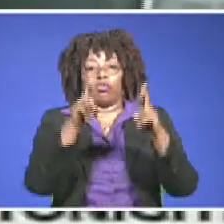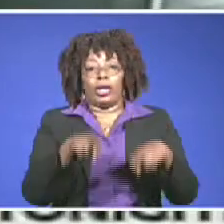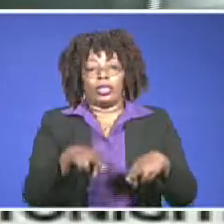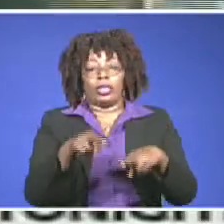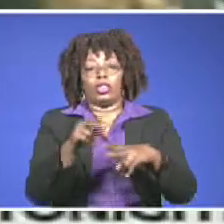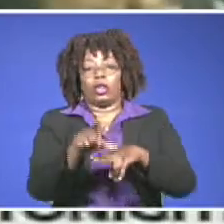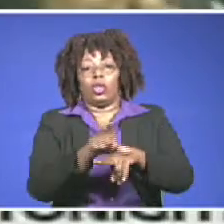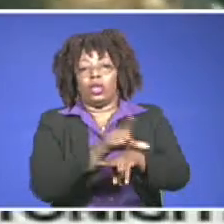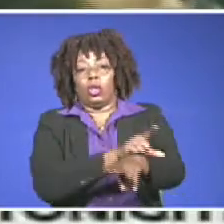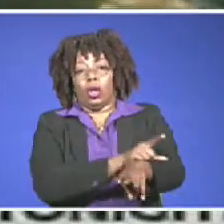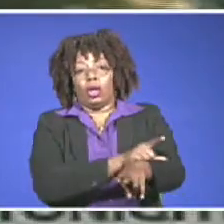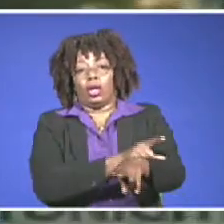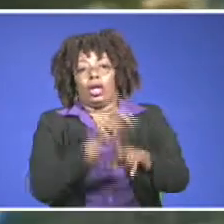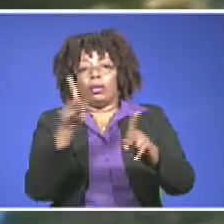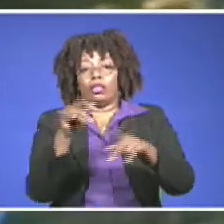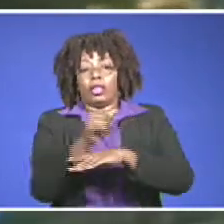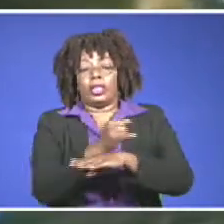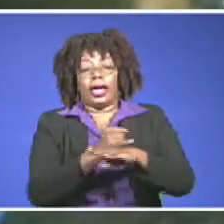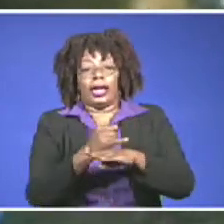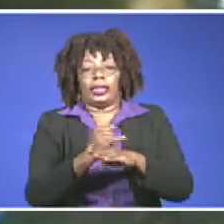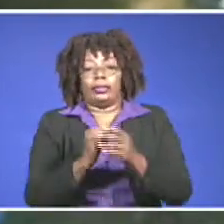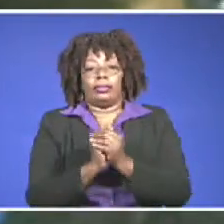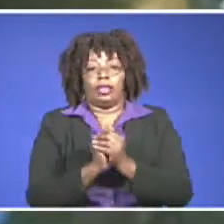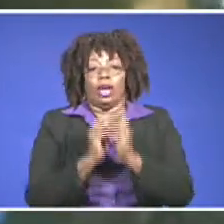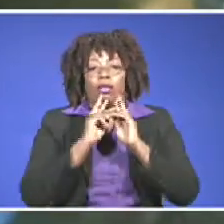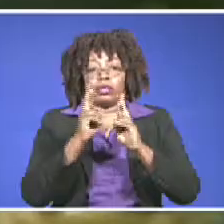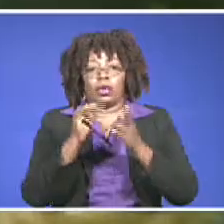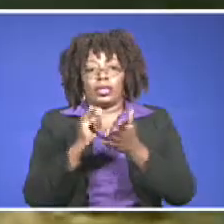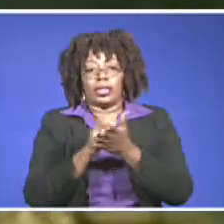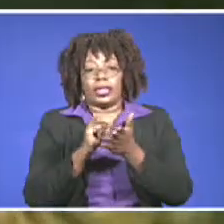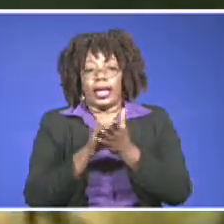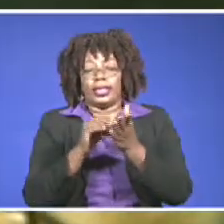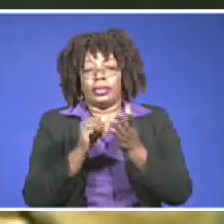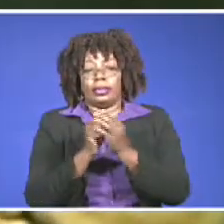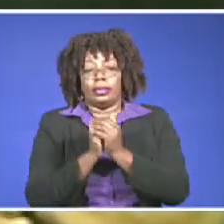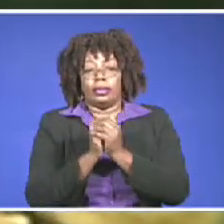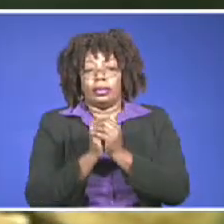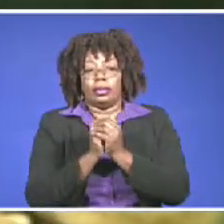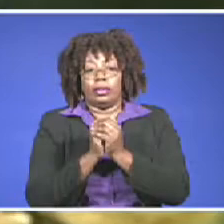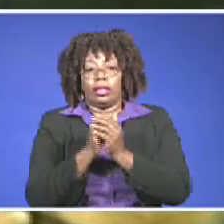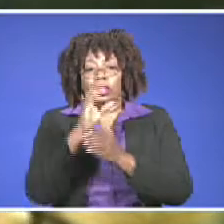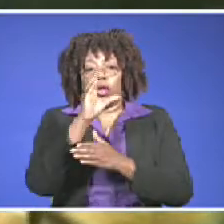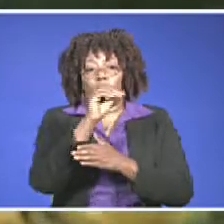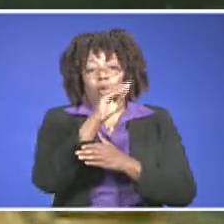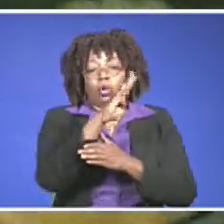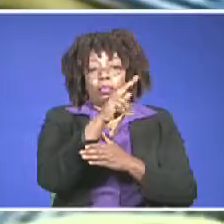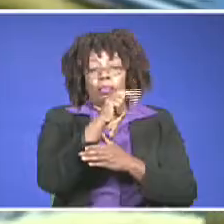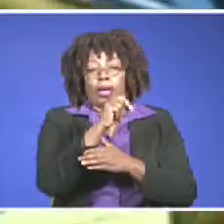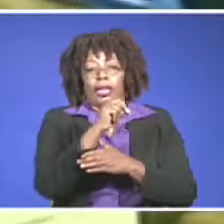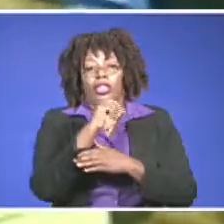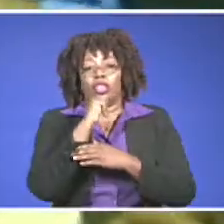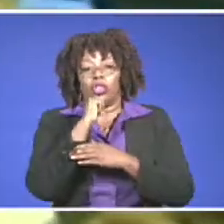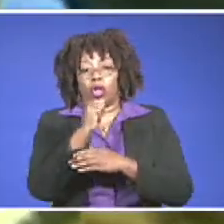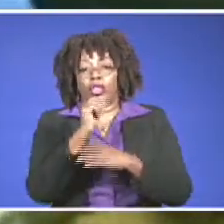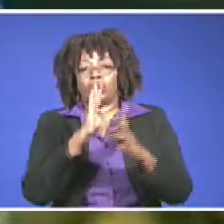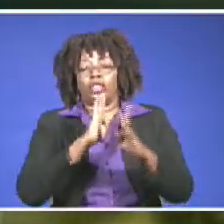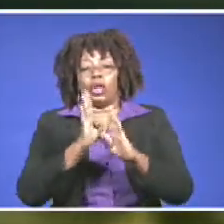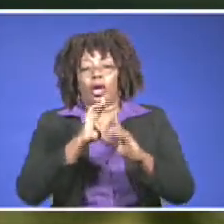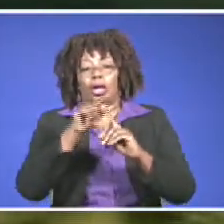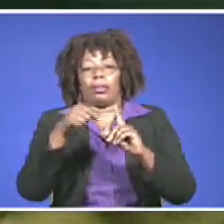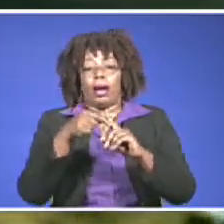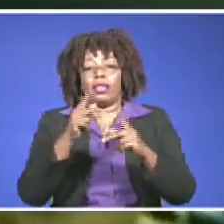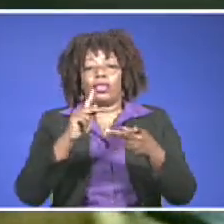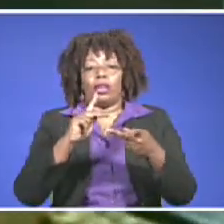and stakeholders on the island. He said that the wait was intentional. Oban did not want to openly discuss a project that